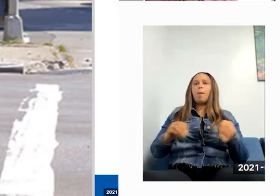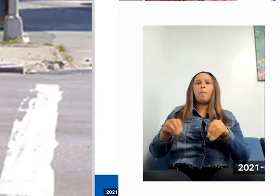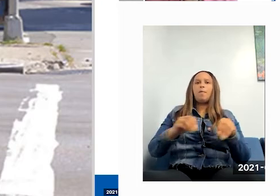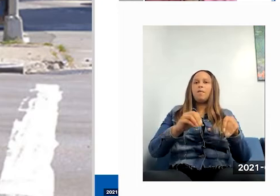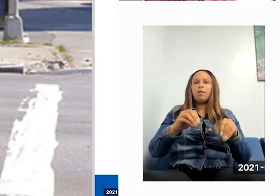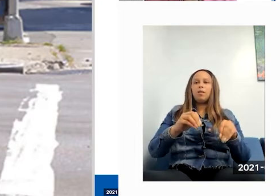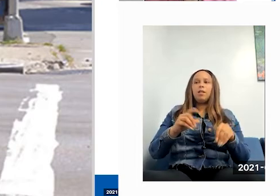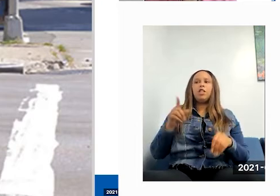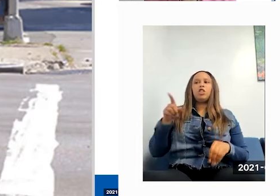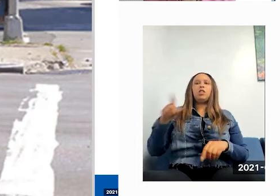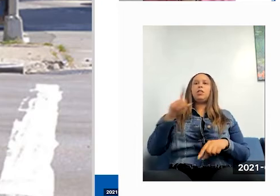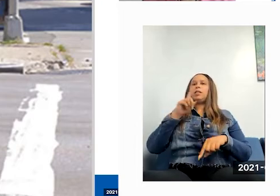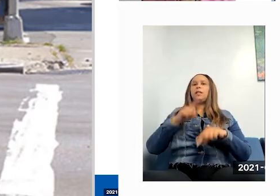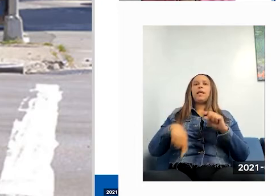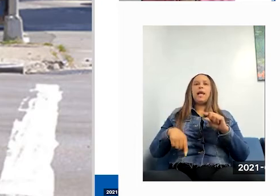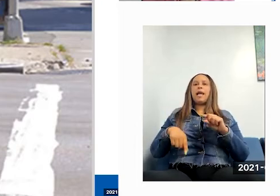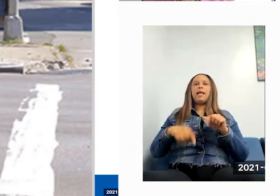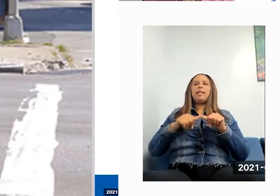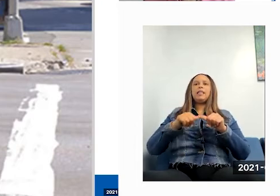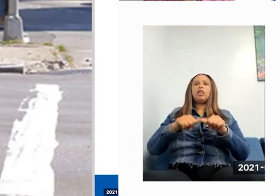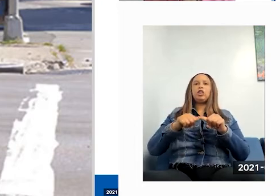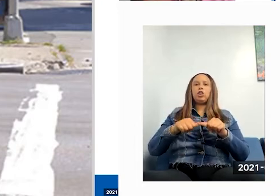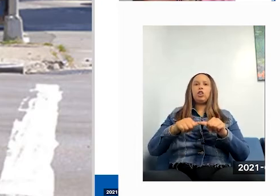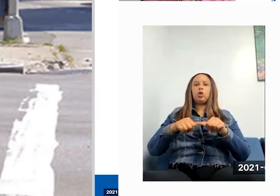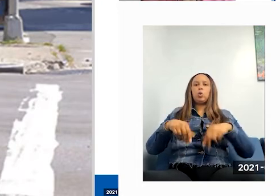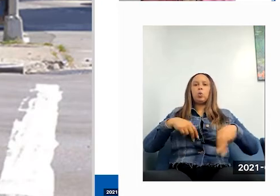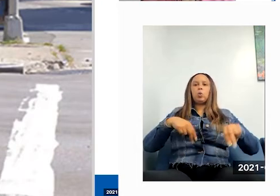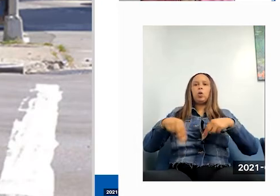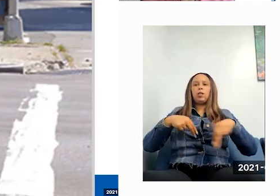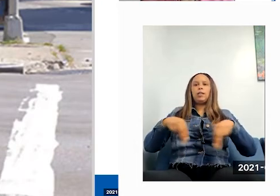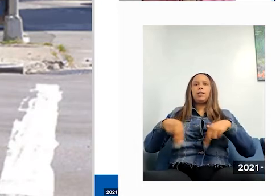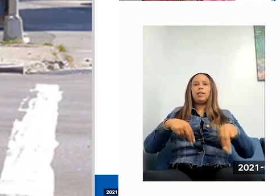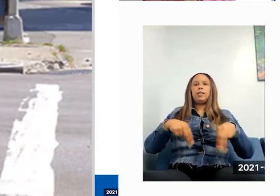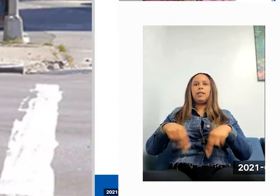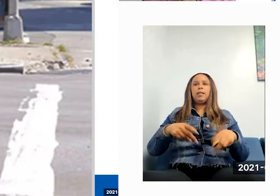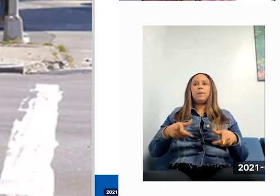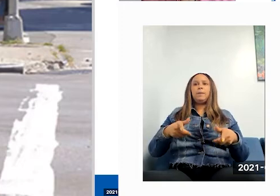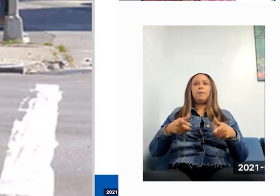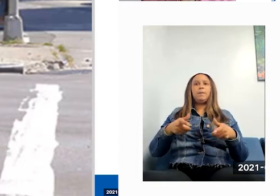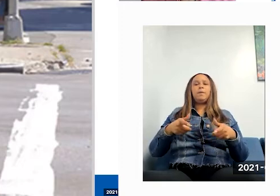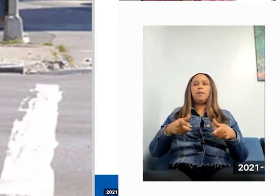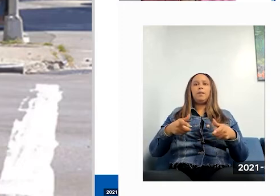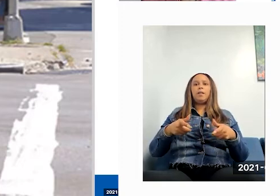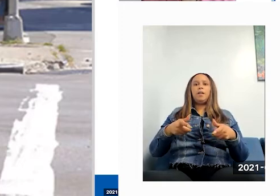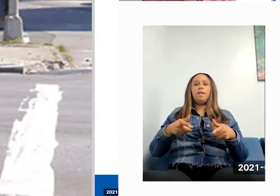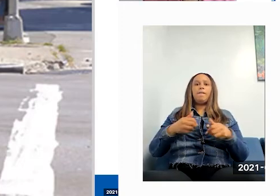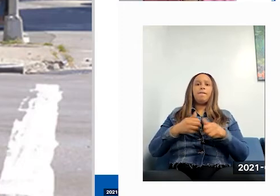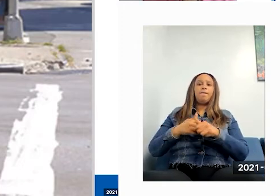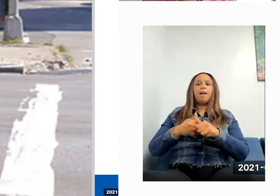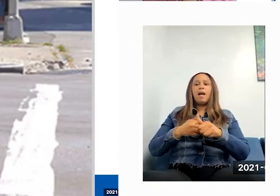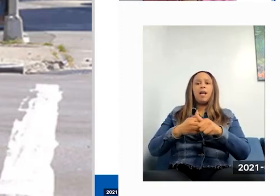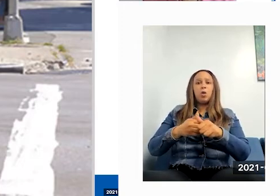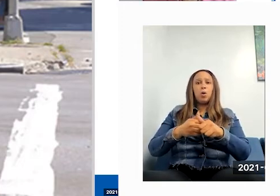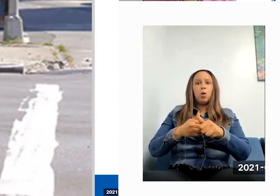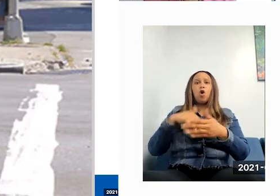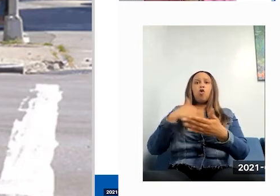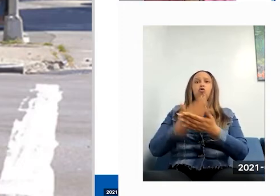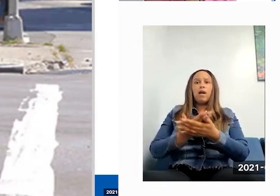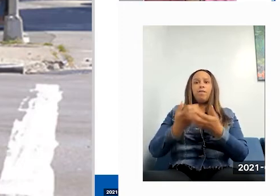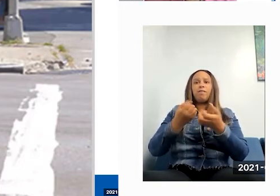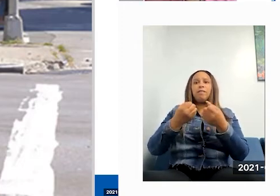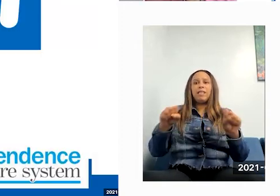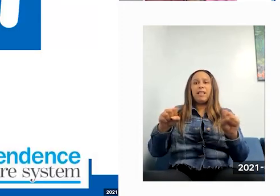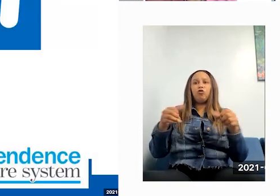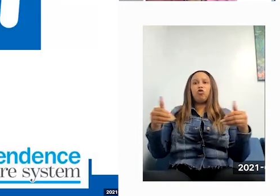able to maintain walking speed at a pace that would allow her to safely cross a